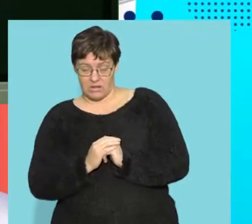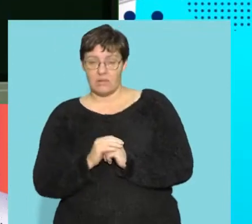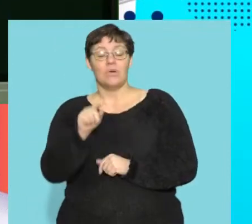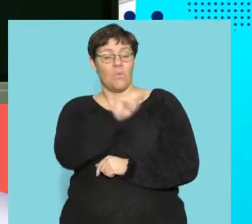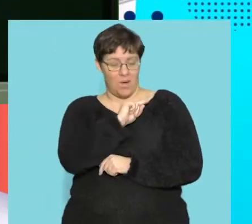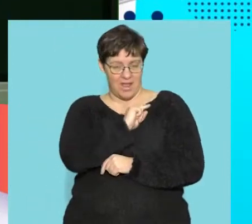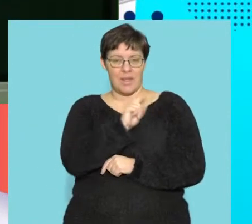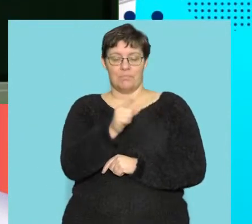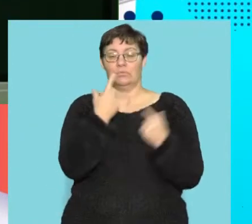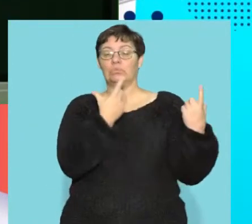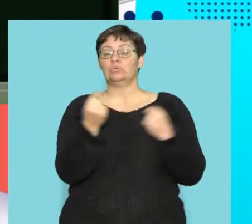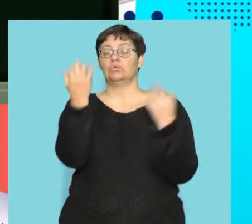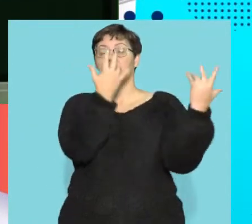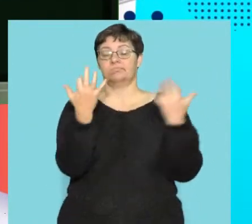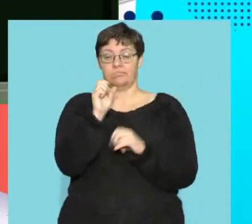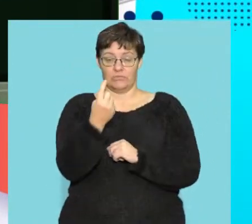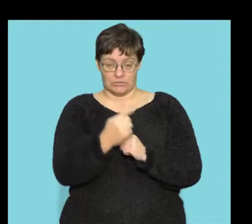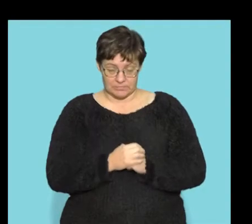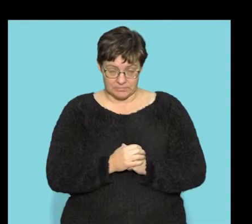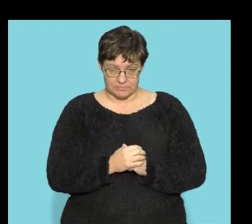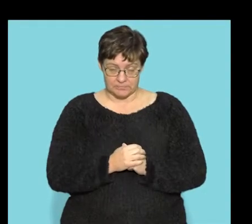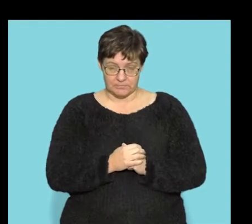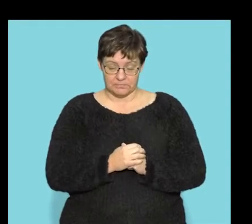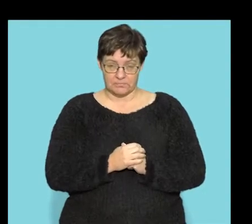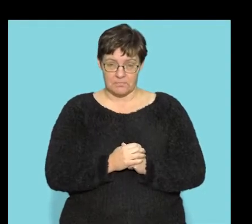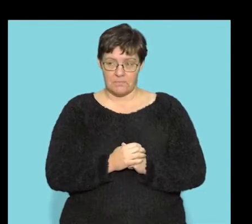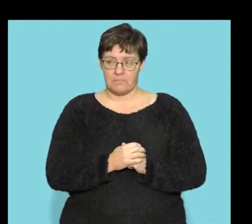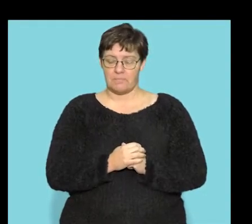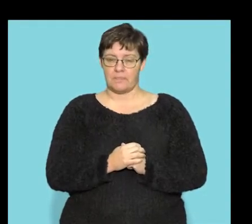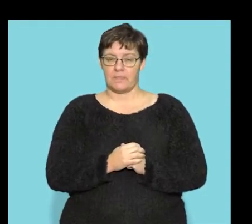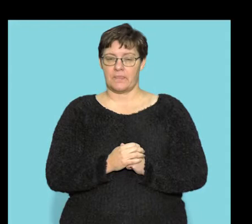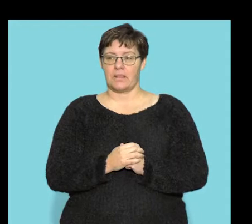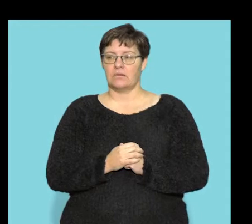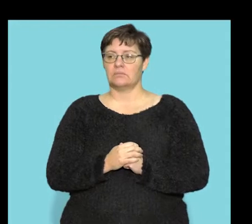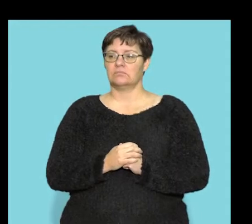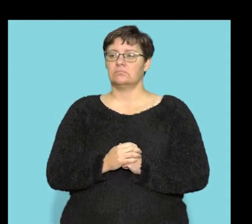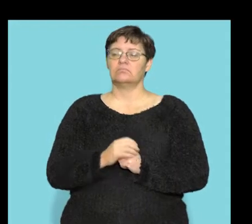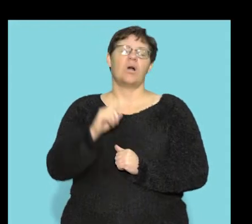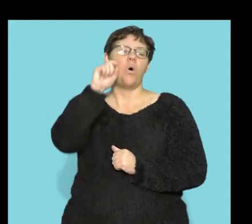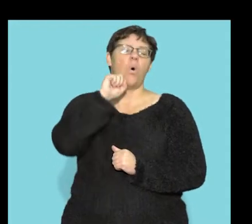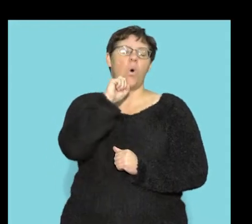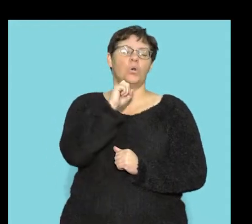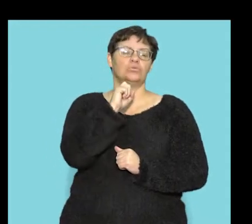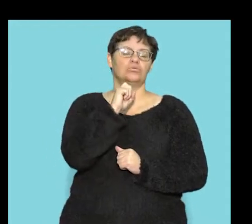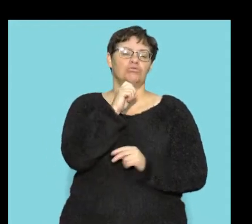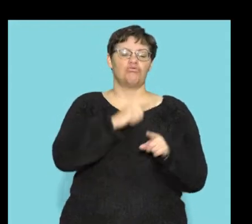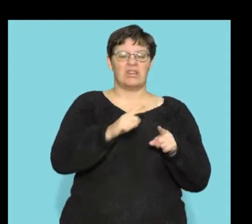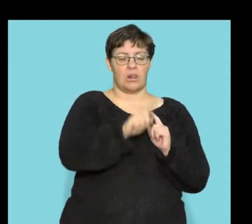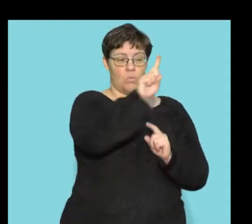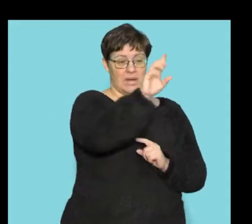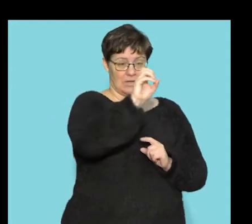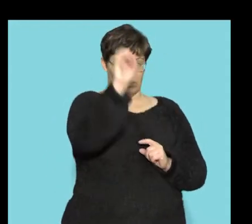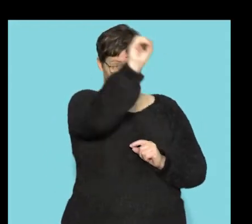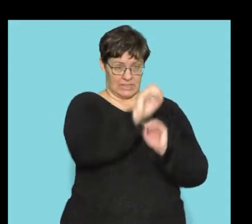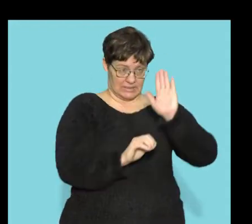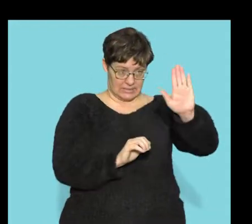I now do the following calculation. Here goes. Let your old rental be 100%,